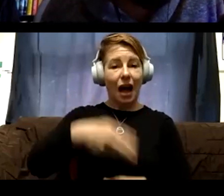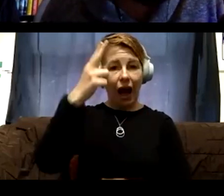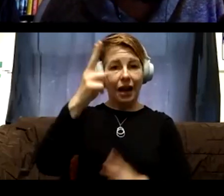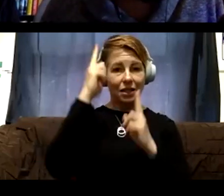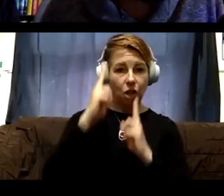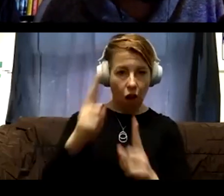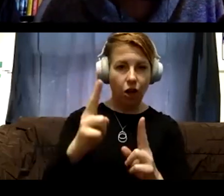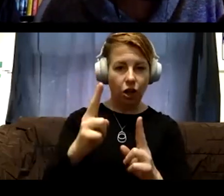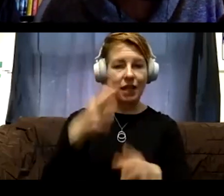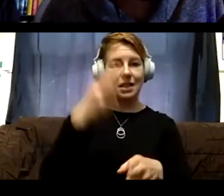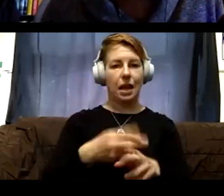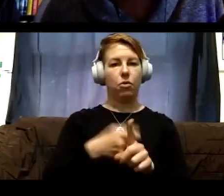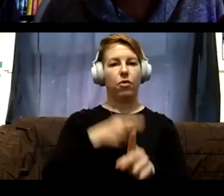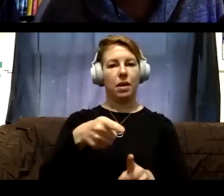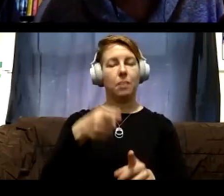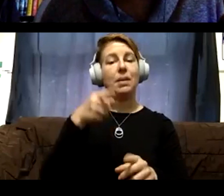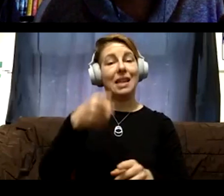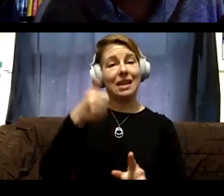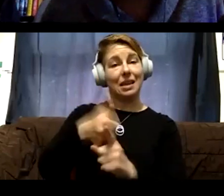Hugo in the Hugo Award.